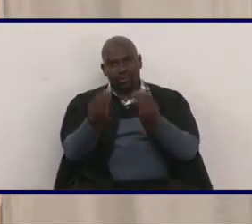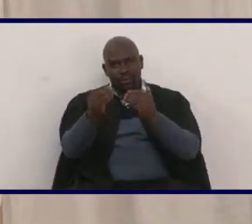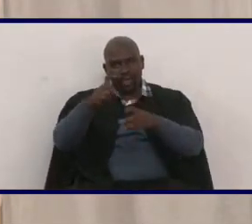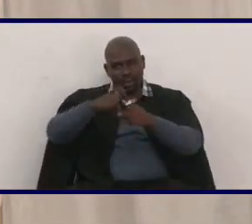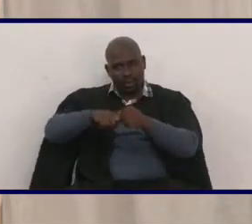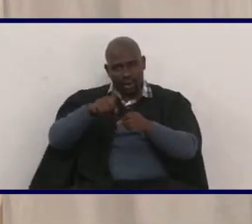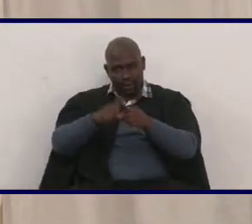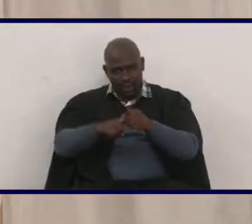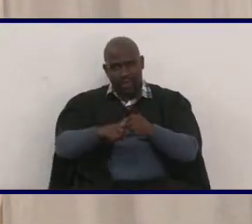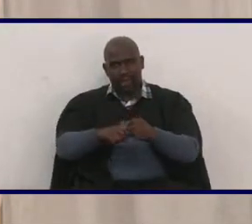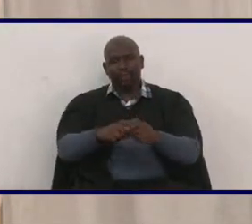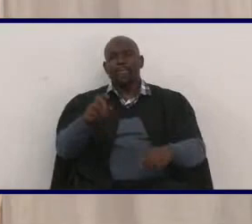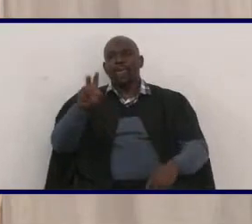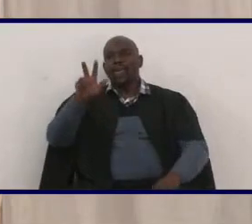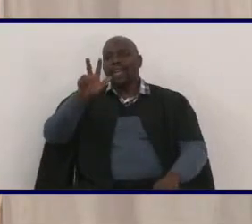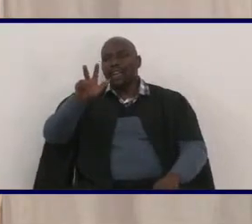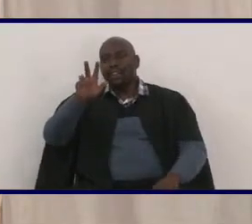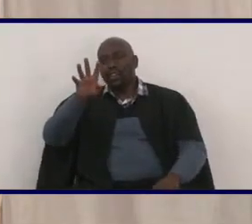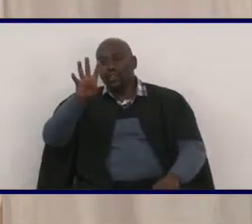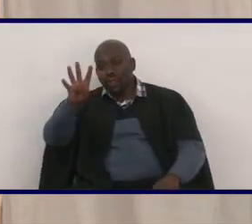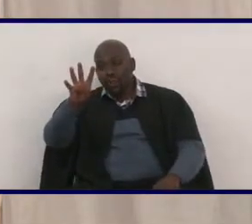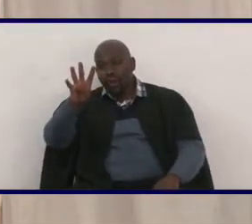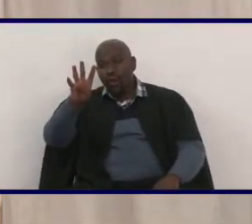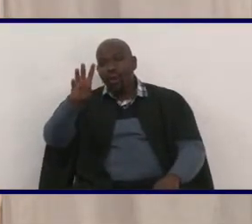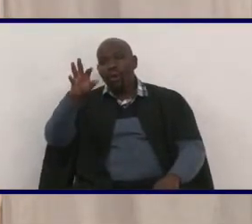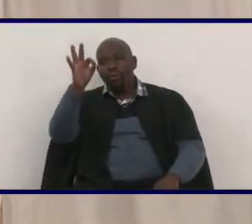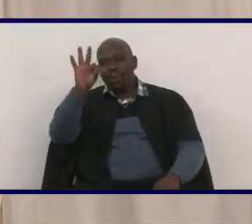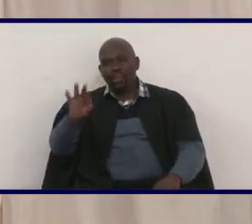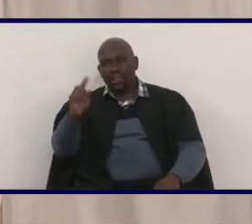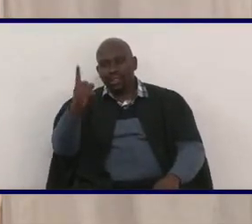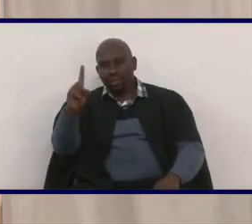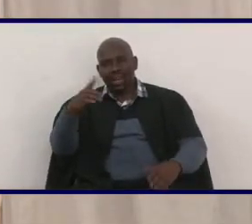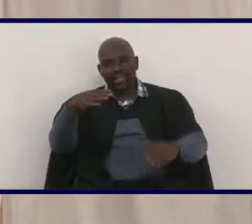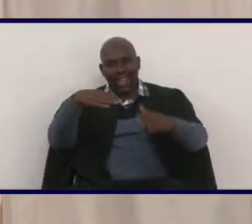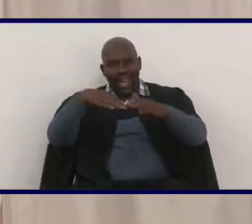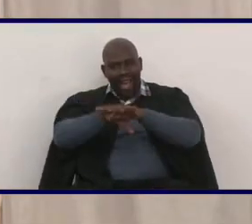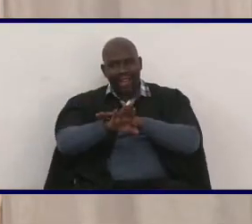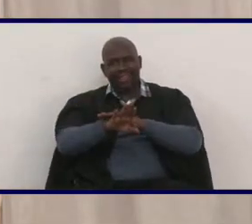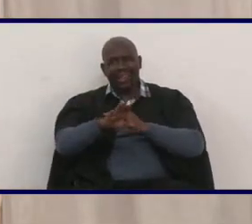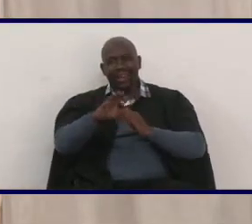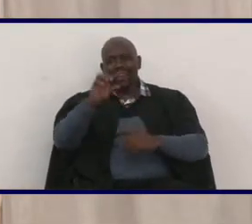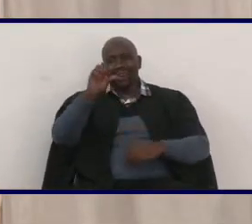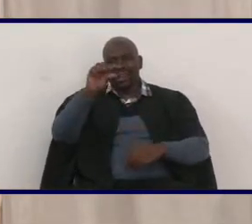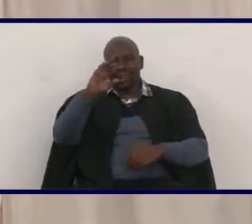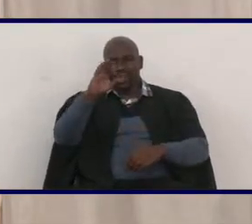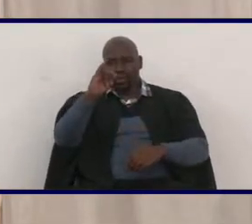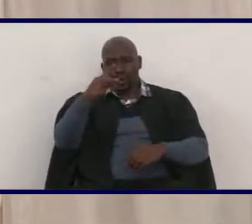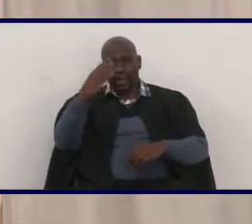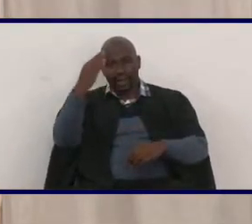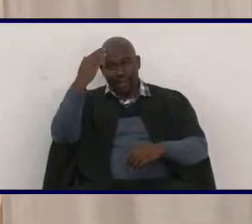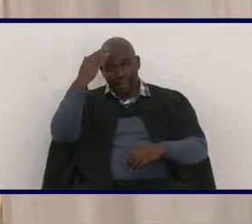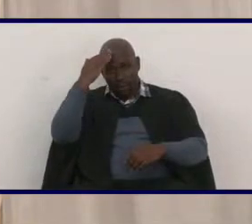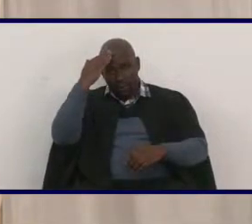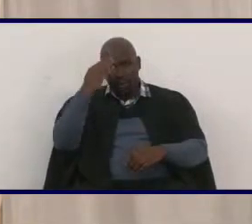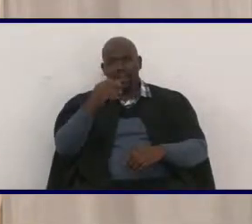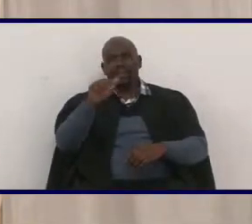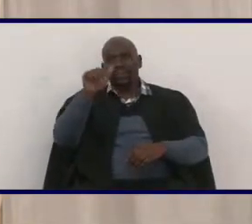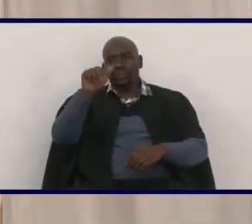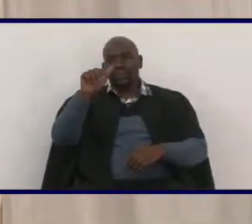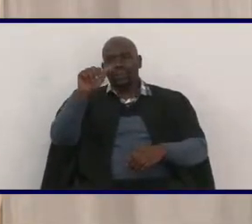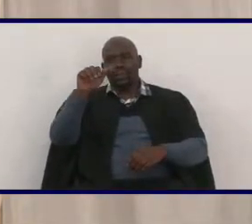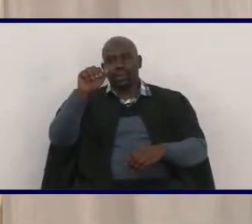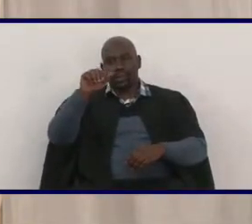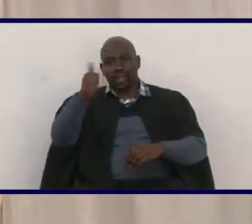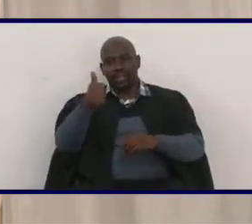are undergraduate diplomas and bachelor's degrees, while 16% are postgraduate diplomas and degrees.